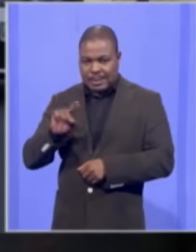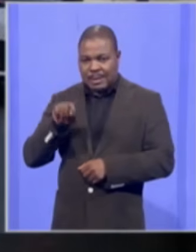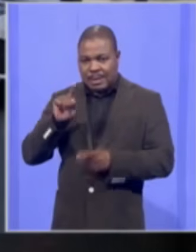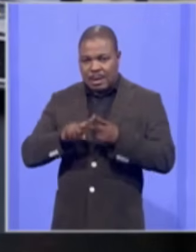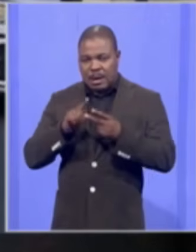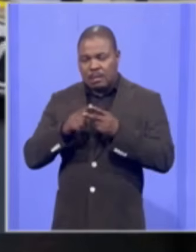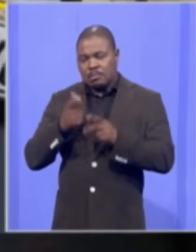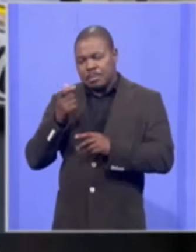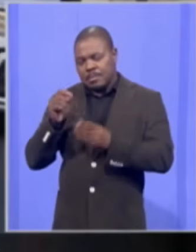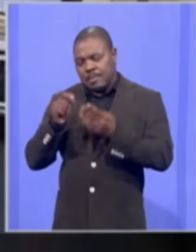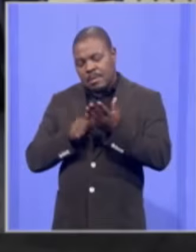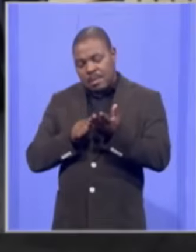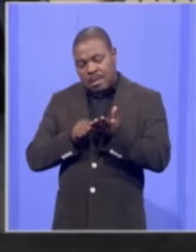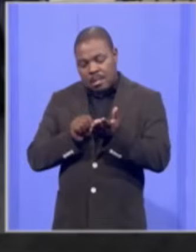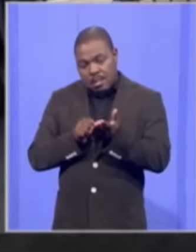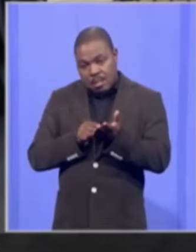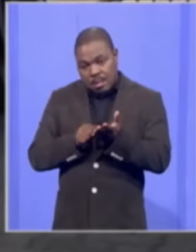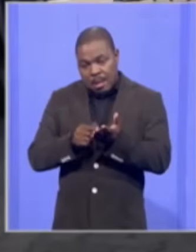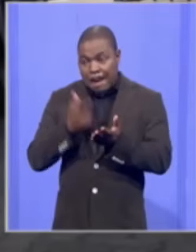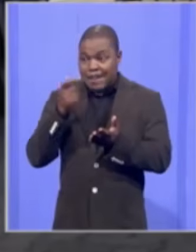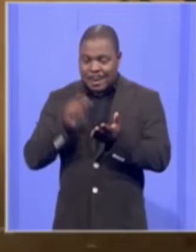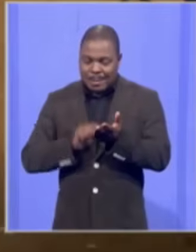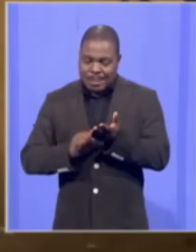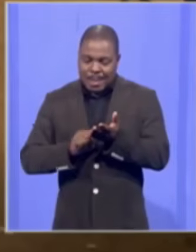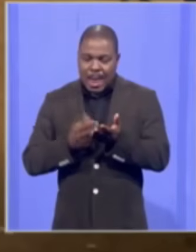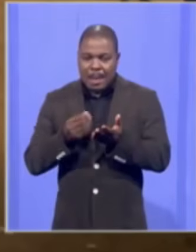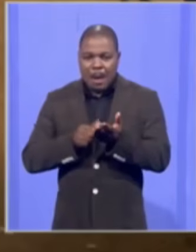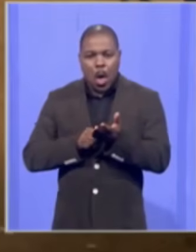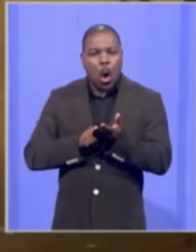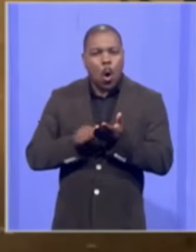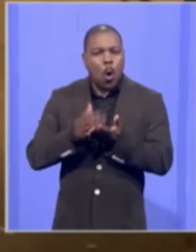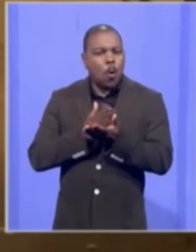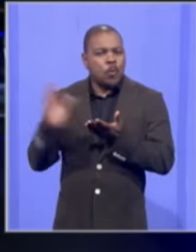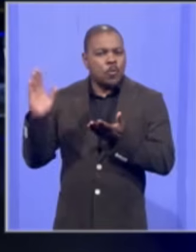and its serial number also filed off.